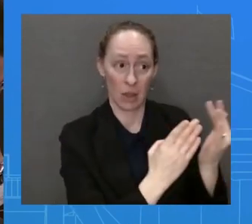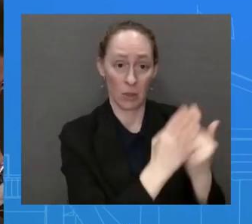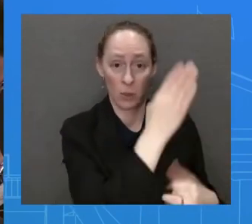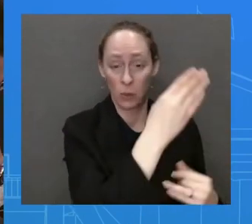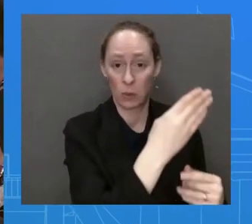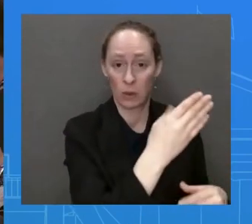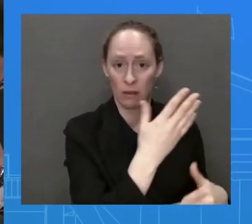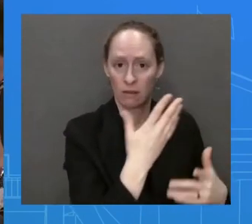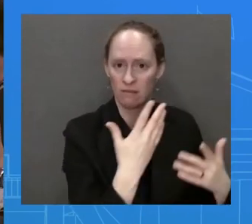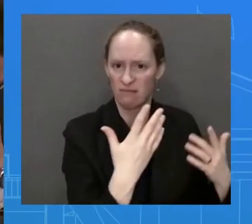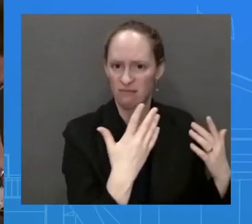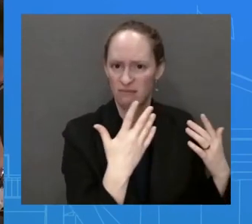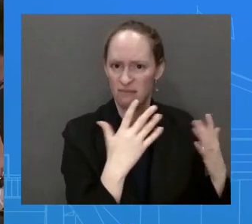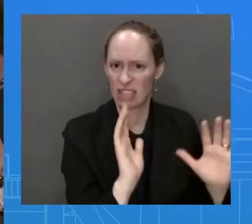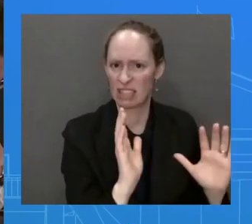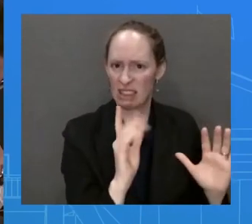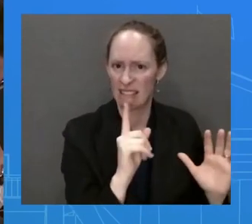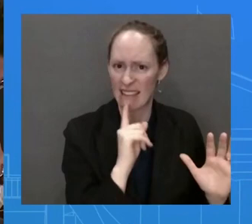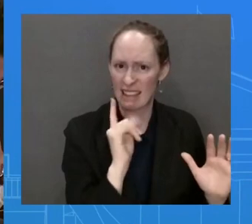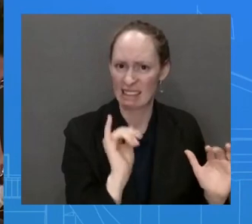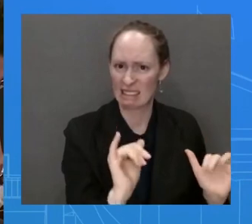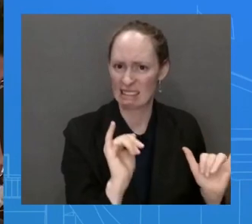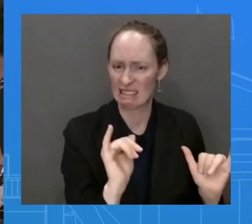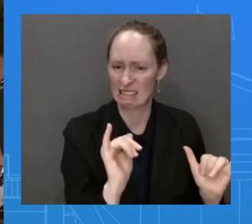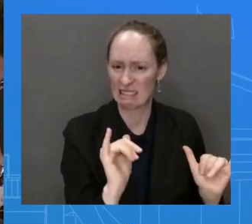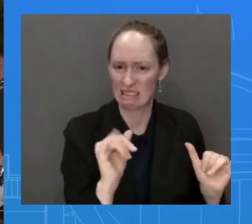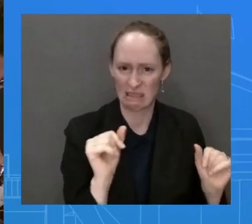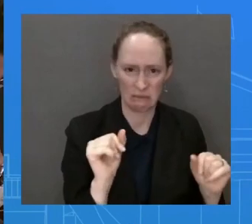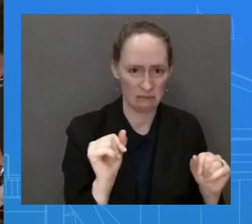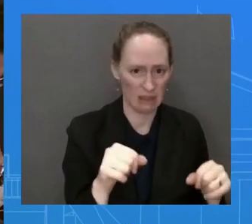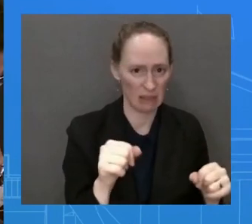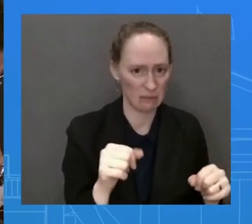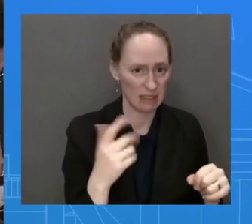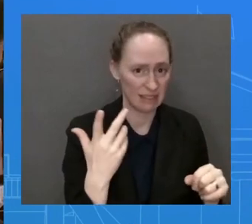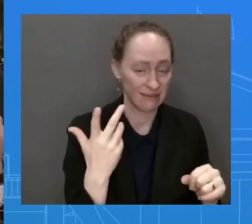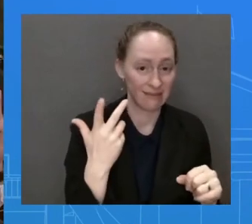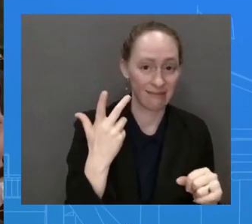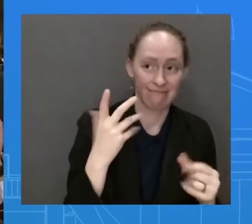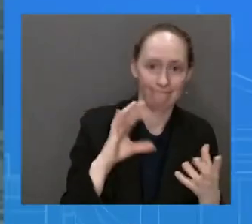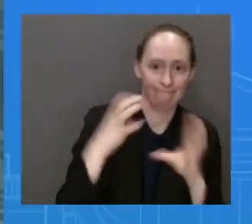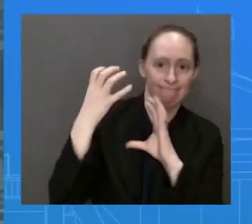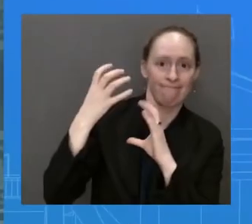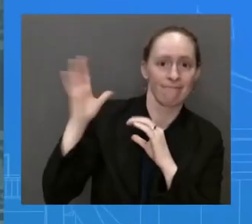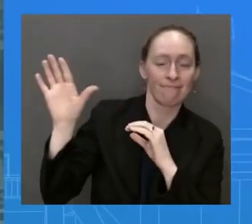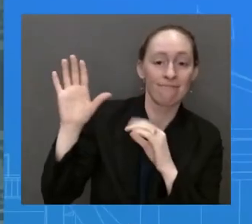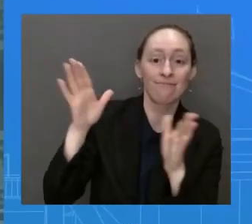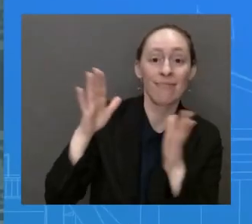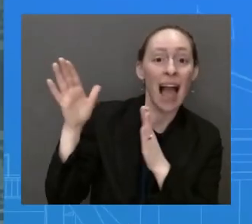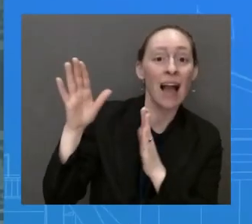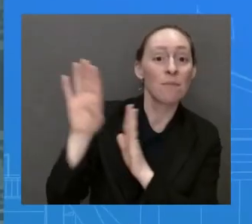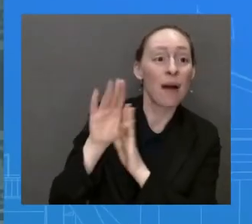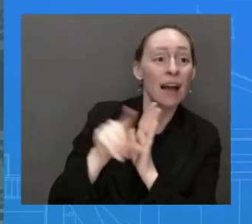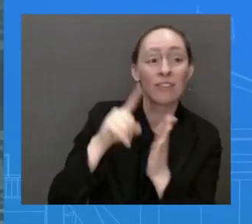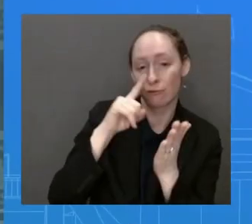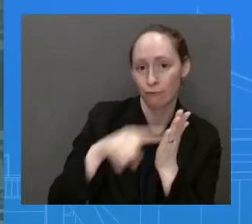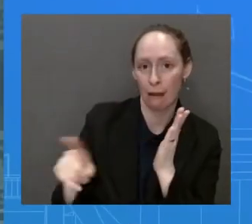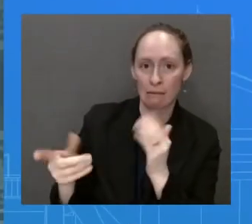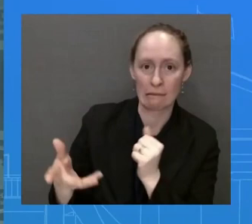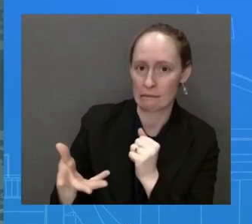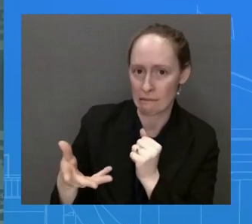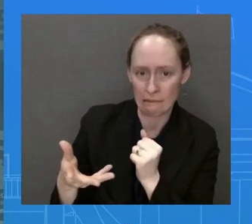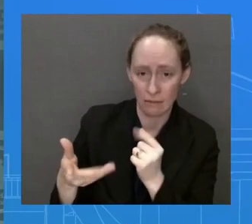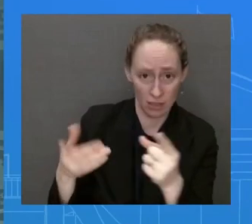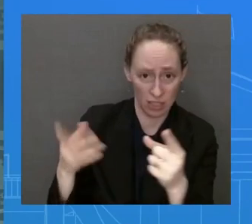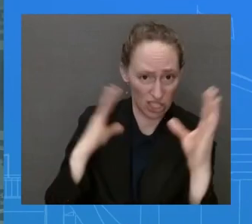actually also that the NRA is essentially applauding the DOJ's move. So look, when it comes to issues like